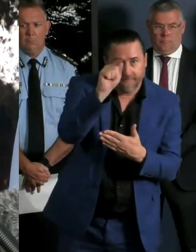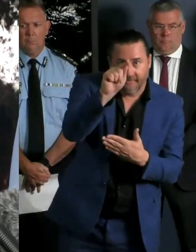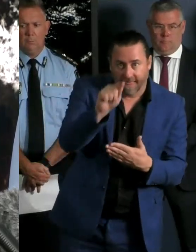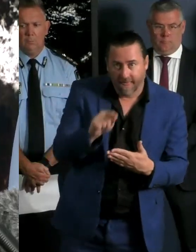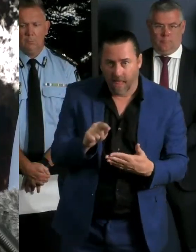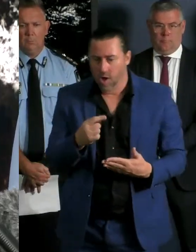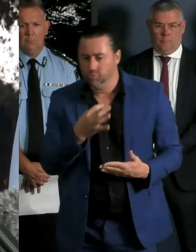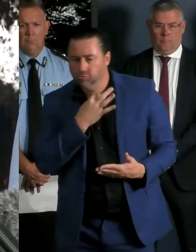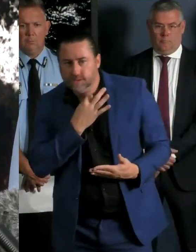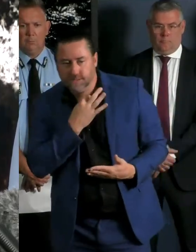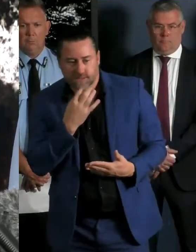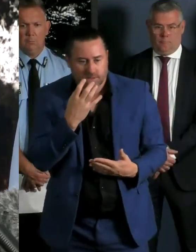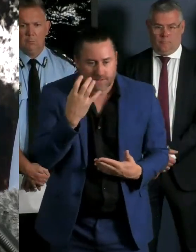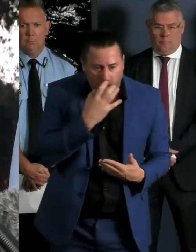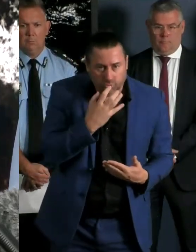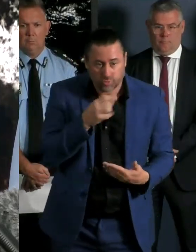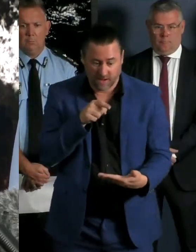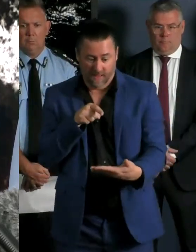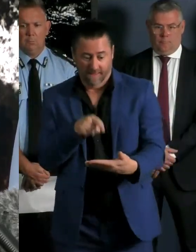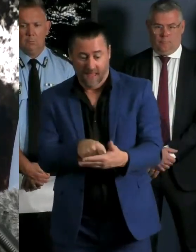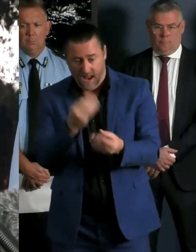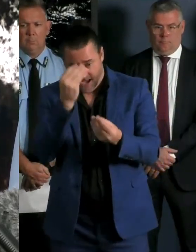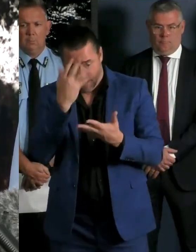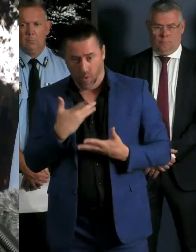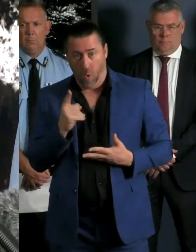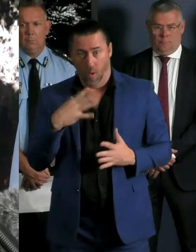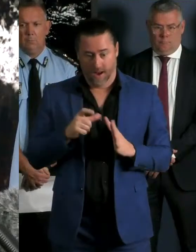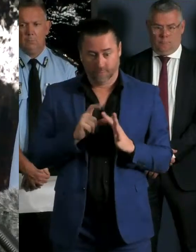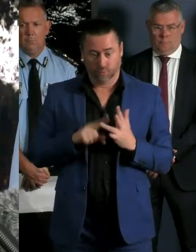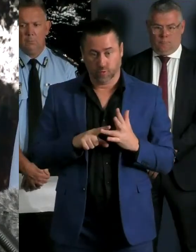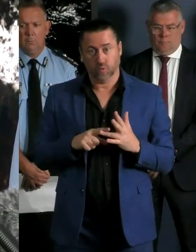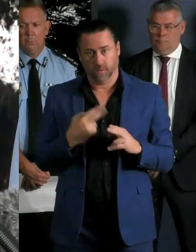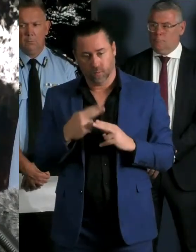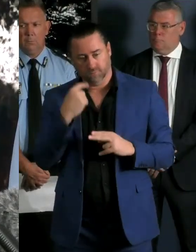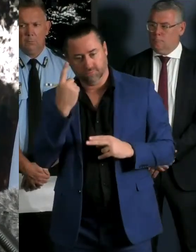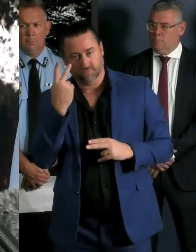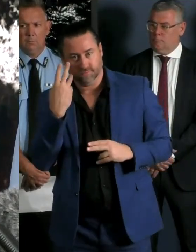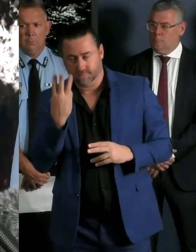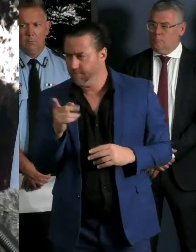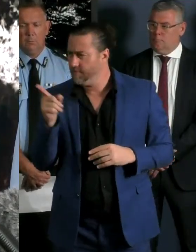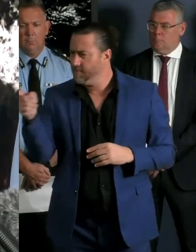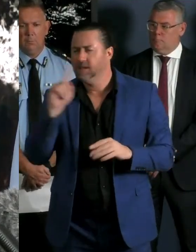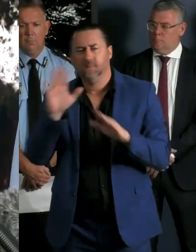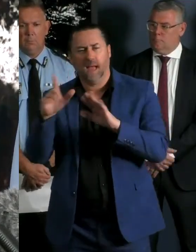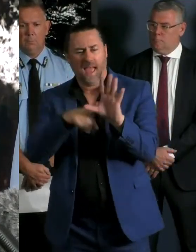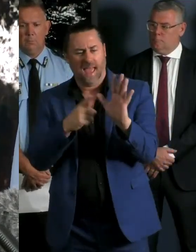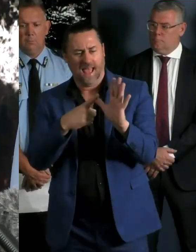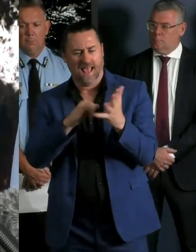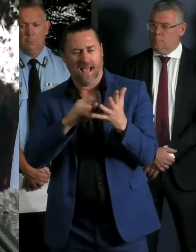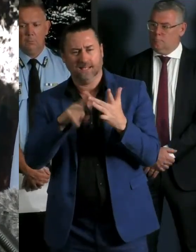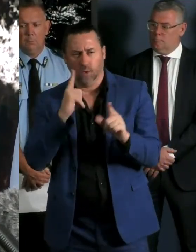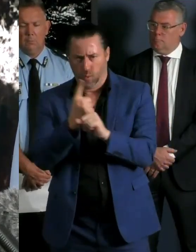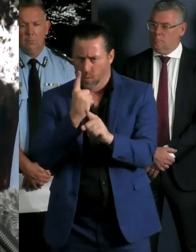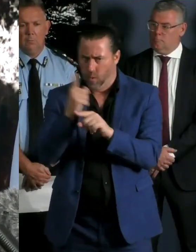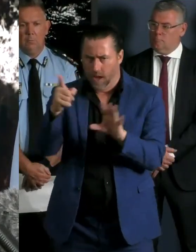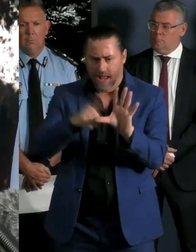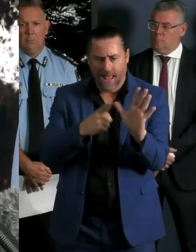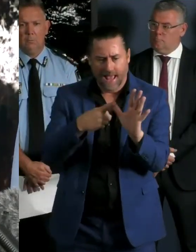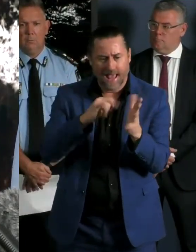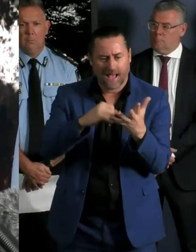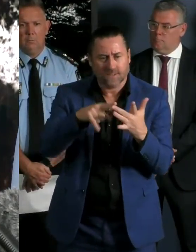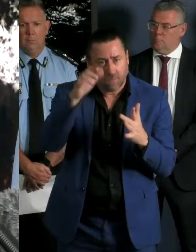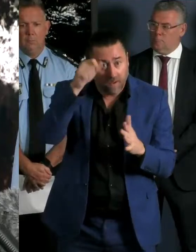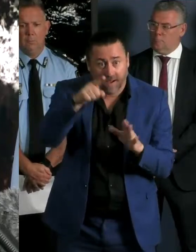in there. That will give the most up-to-date specifically for this system. How similar is it to Yazzie? There's a lot of conversations in the media about